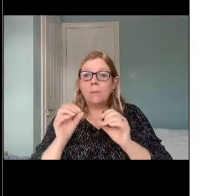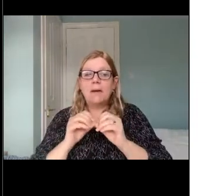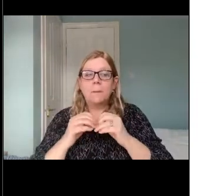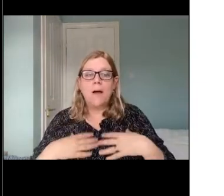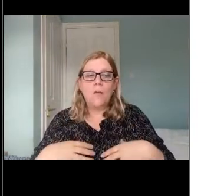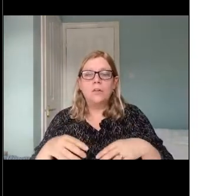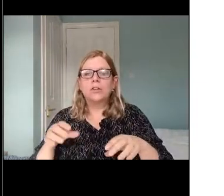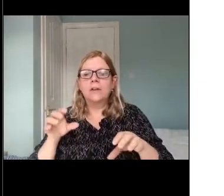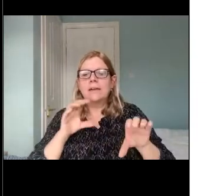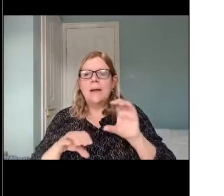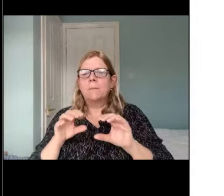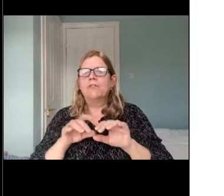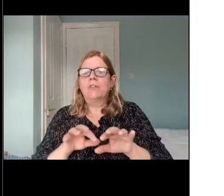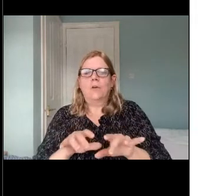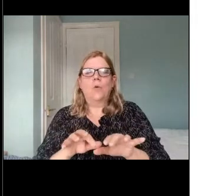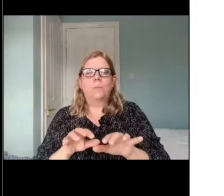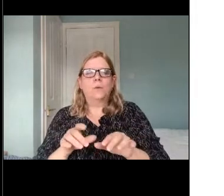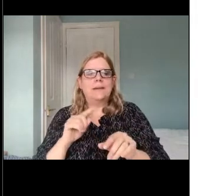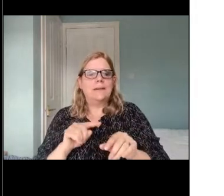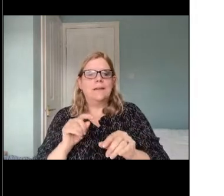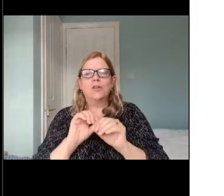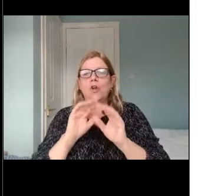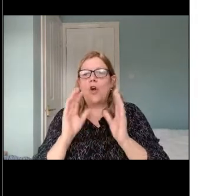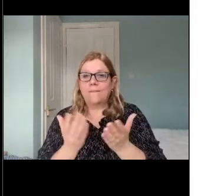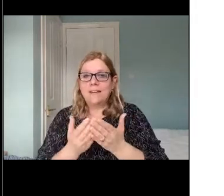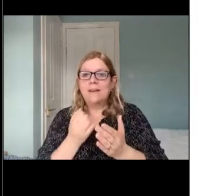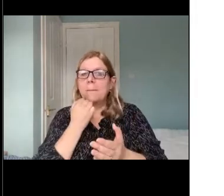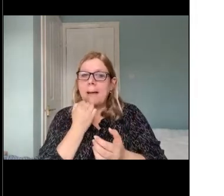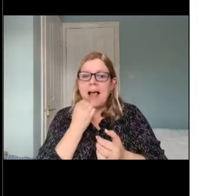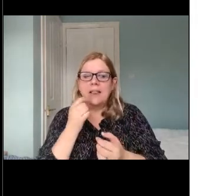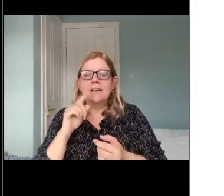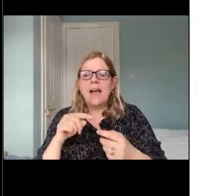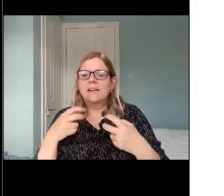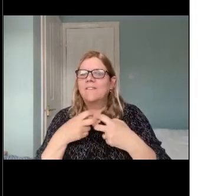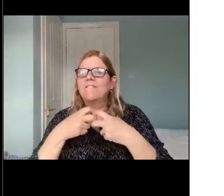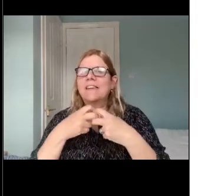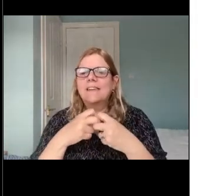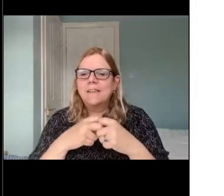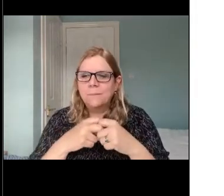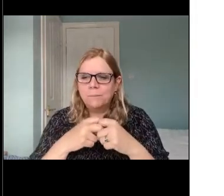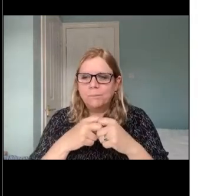are translated into sign language about astronomy, biology, chemistry, computing